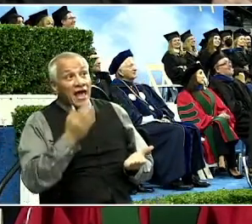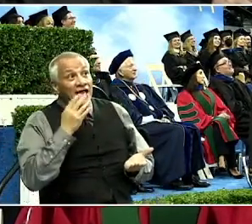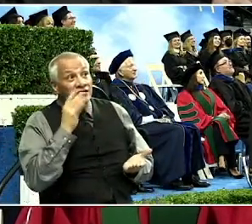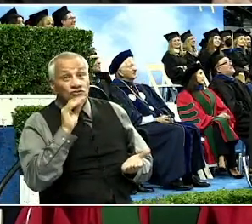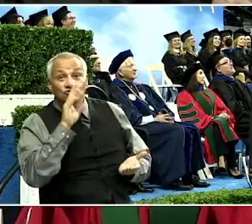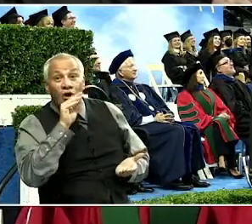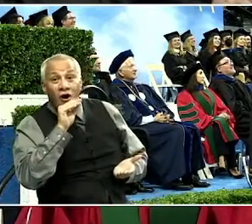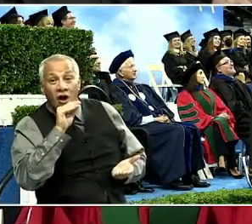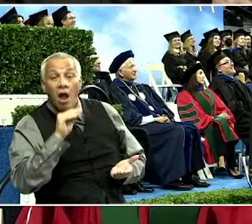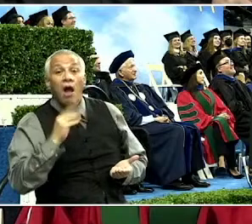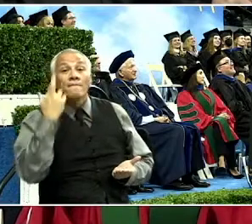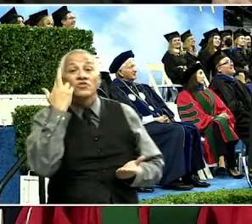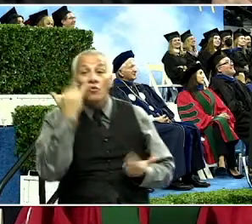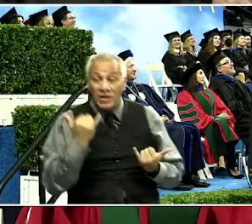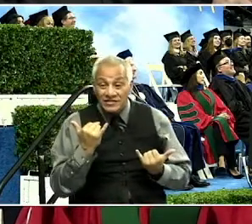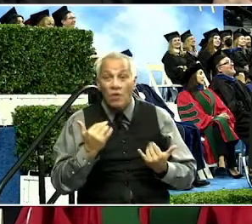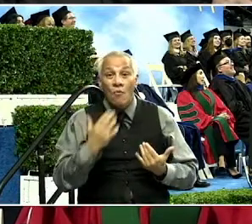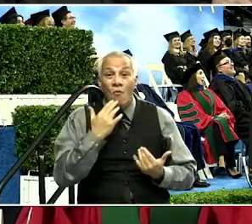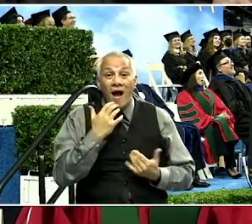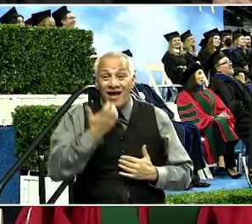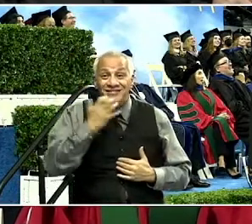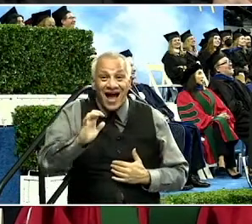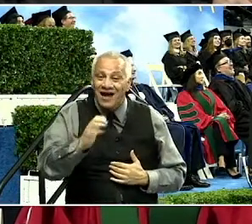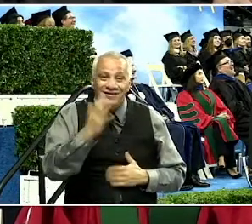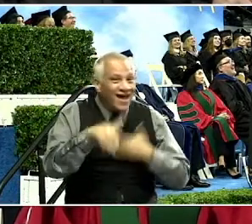hot because you're in hell.